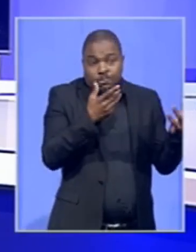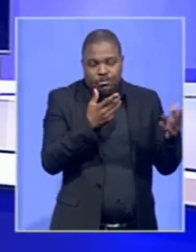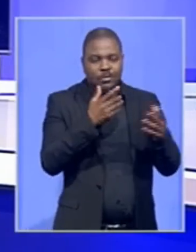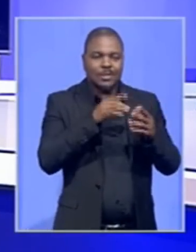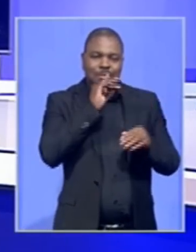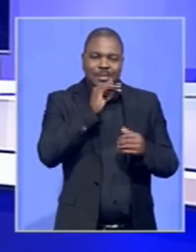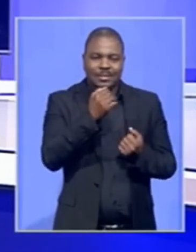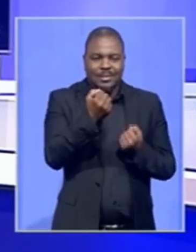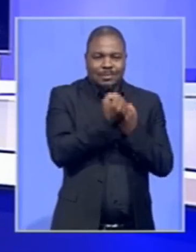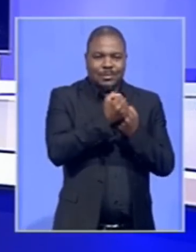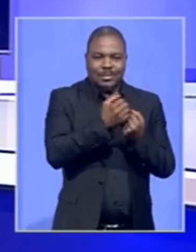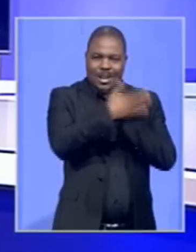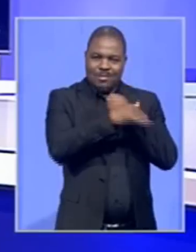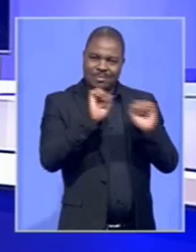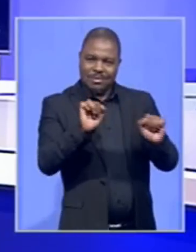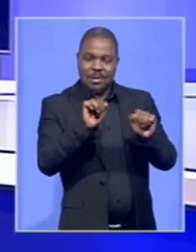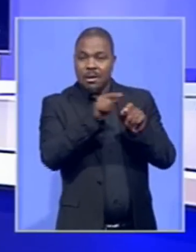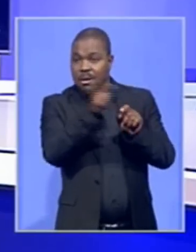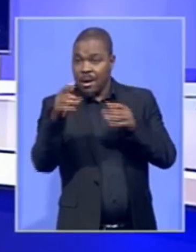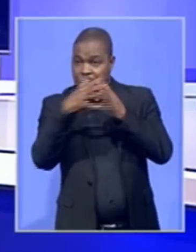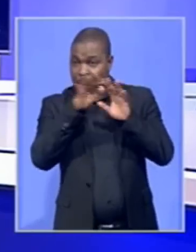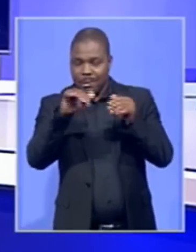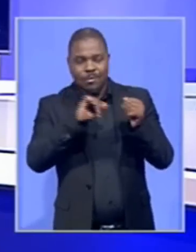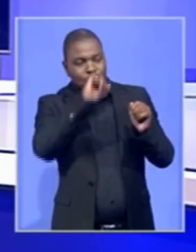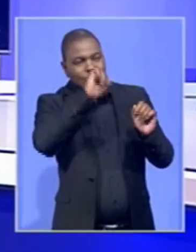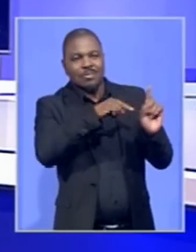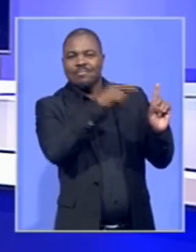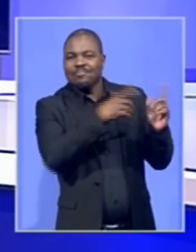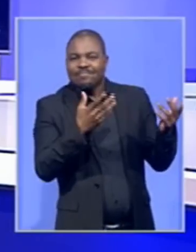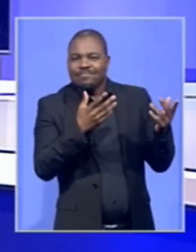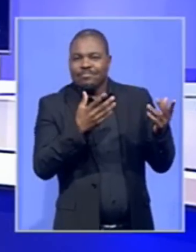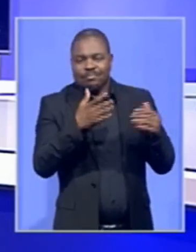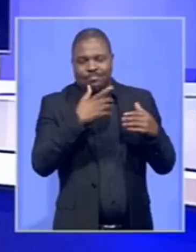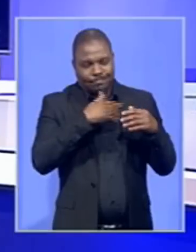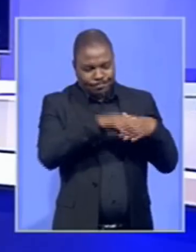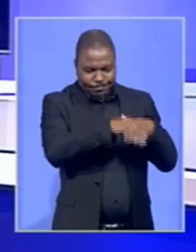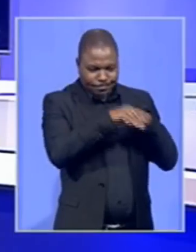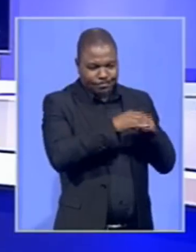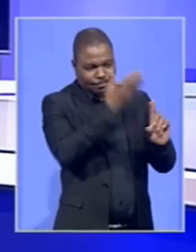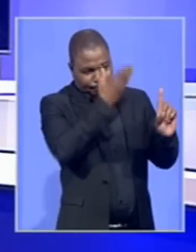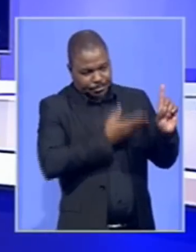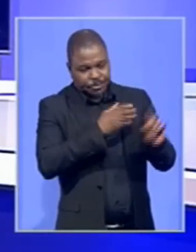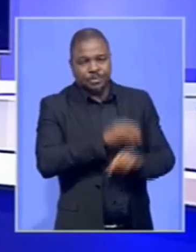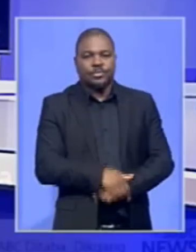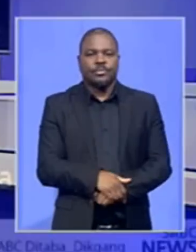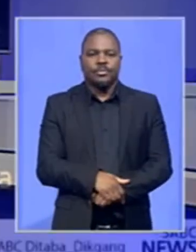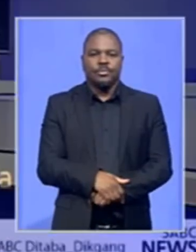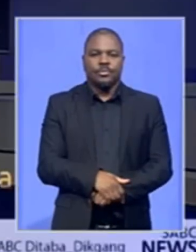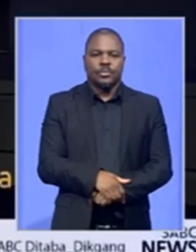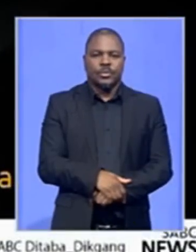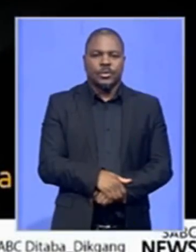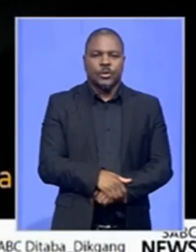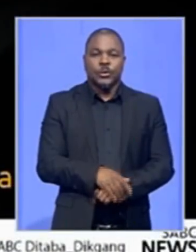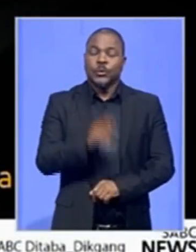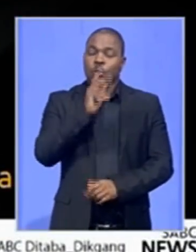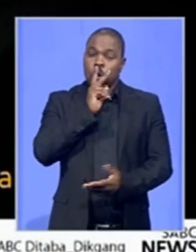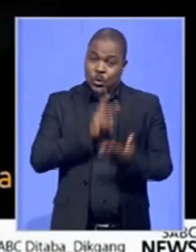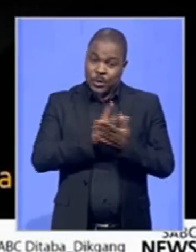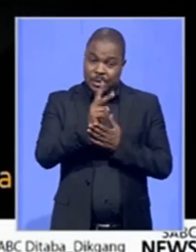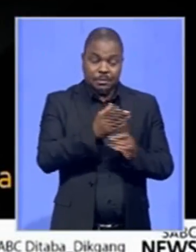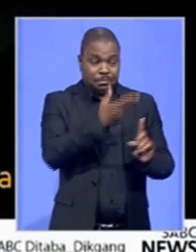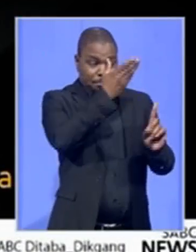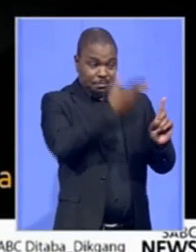gagwe, o ratwa ke setšhaba sa Amerika, ke a mo lebogiša. Ka nnete ga re lebohise monghadi Donald Trump ha